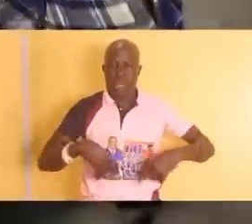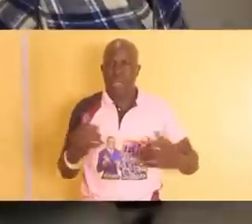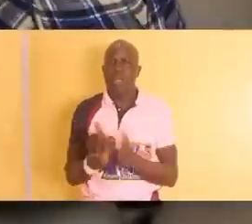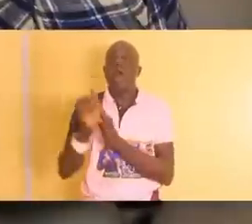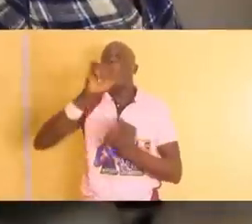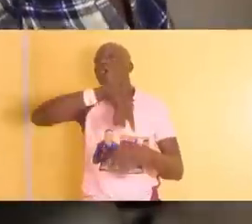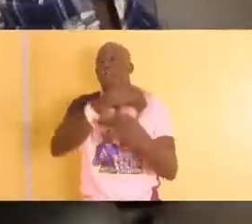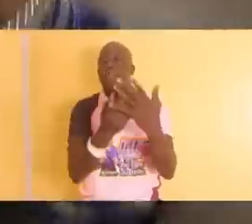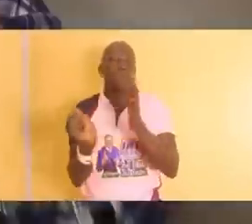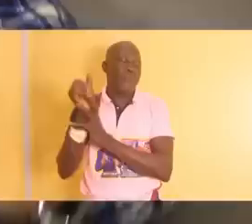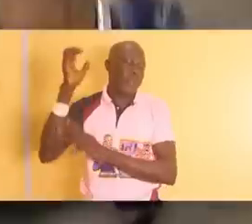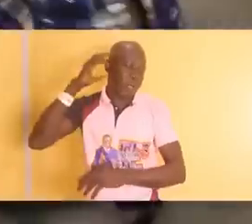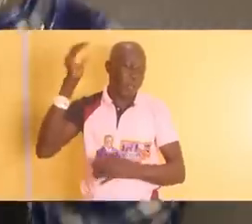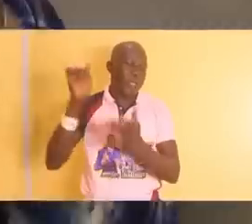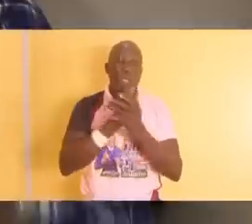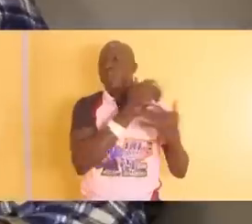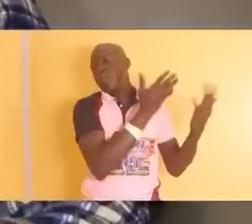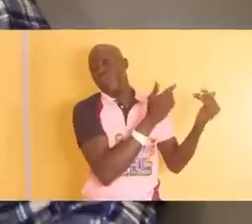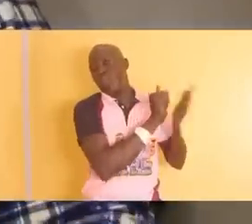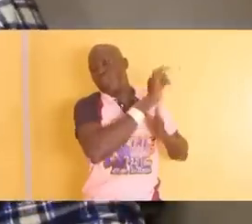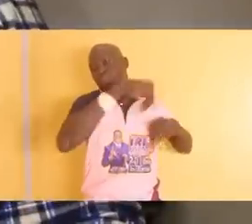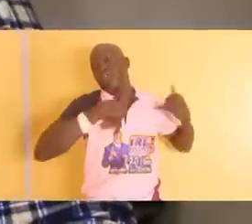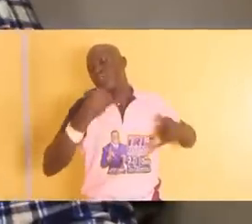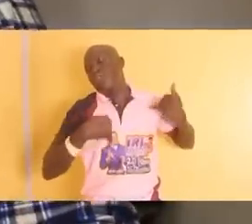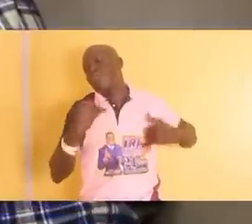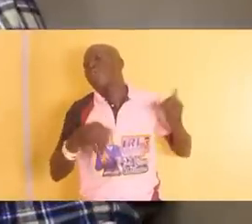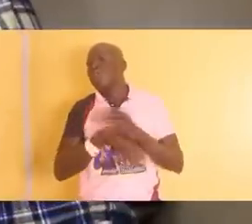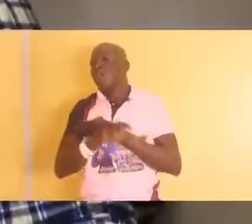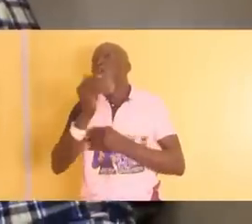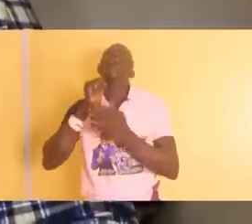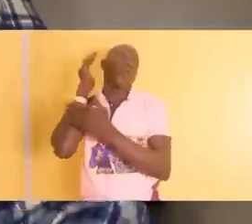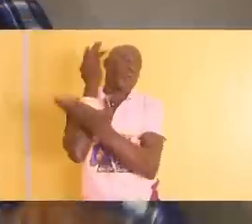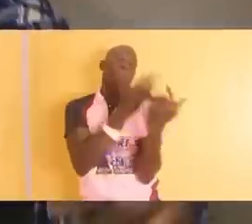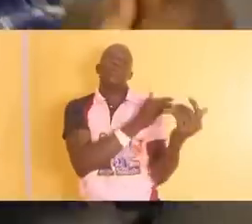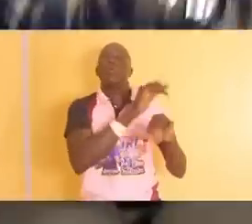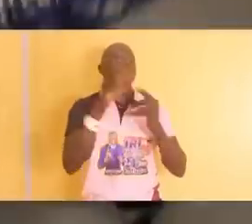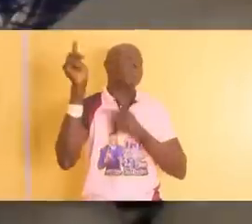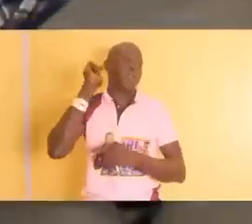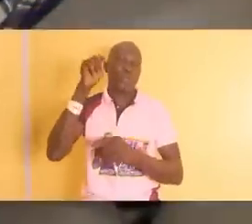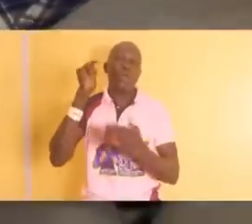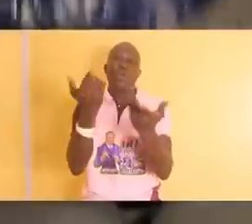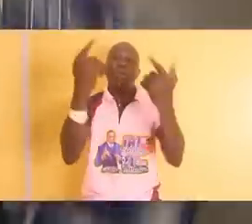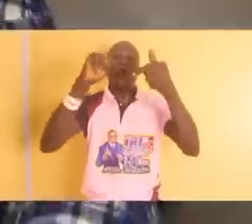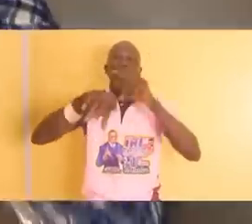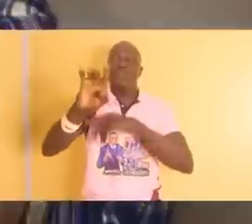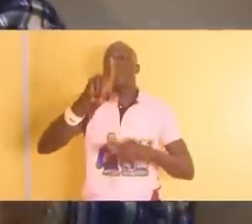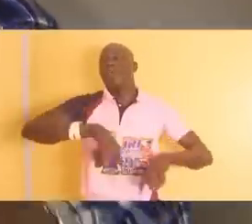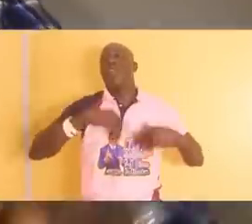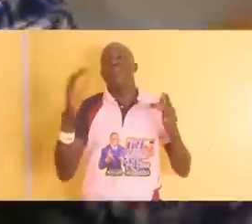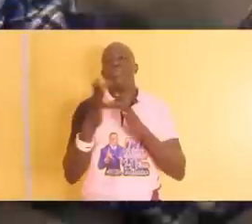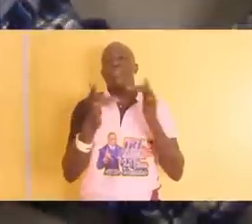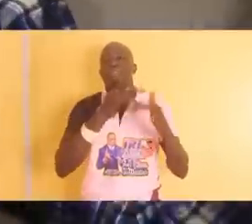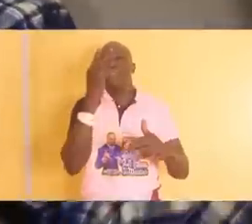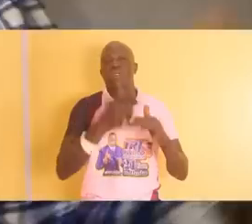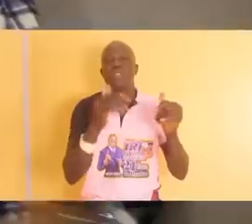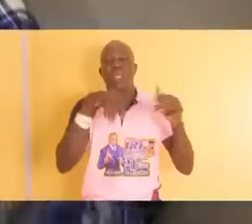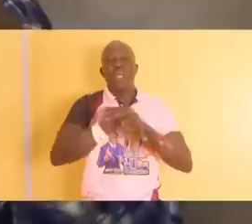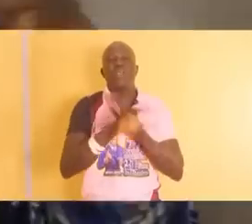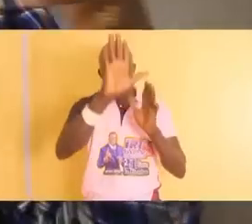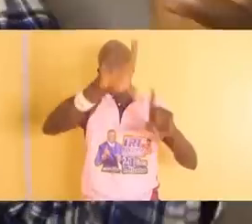Amen. You saw what is here. You are expecting joy. You are expecting testimony. Amen.